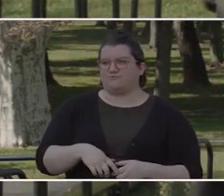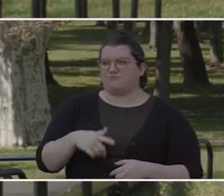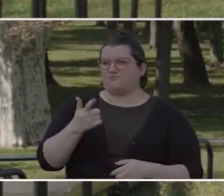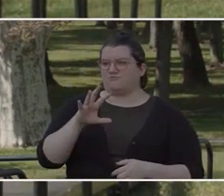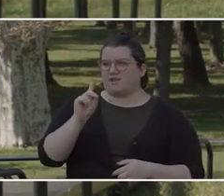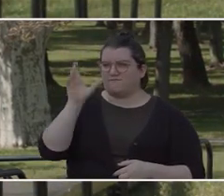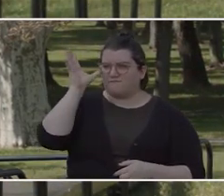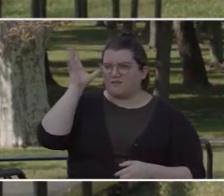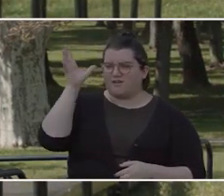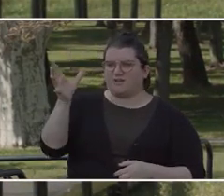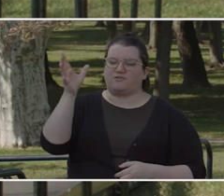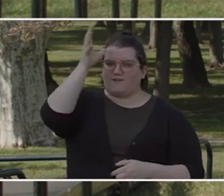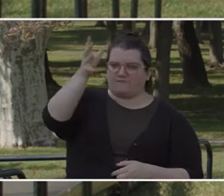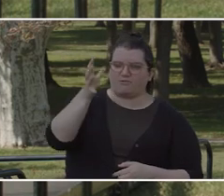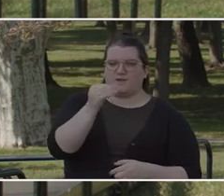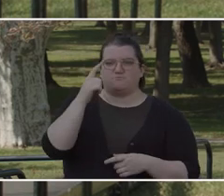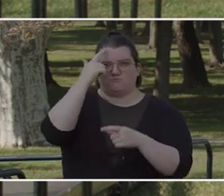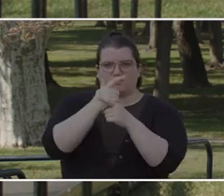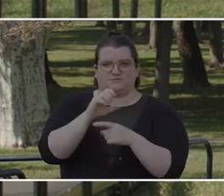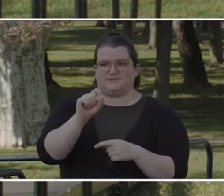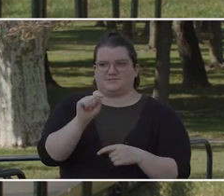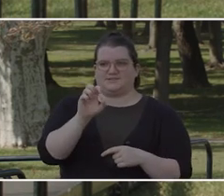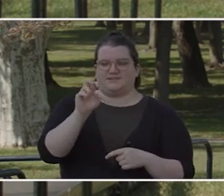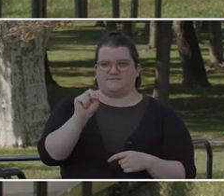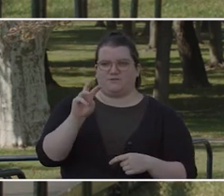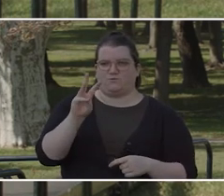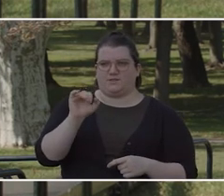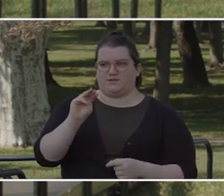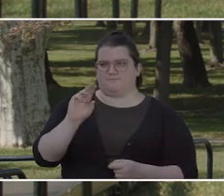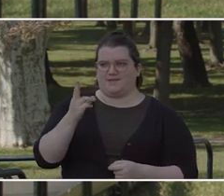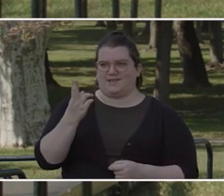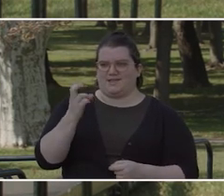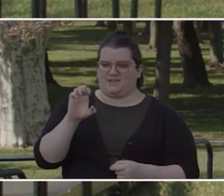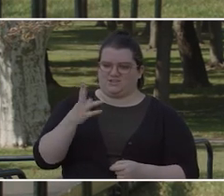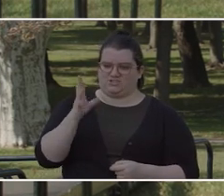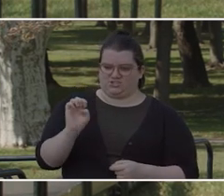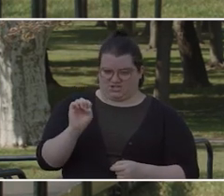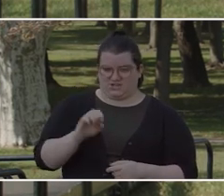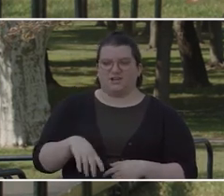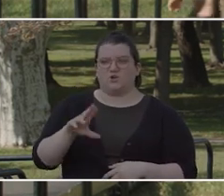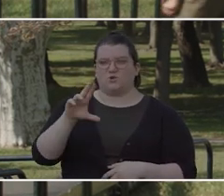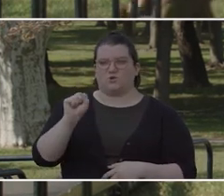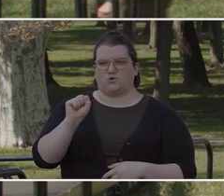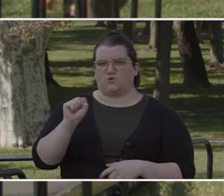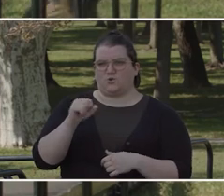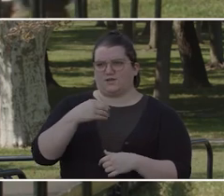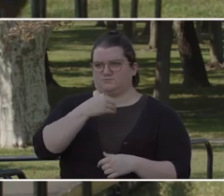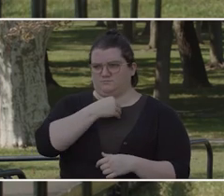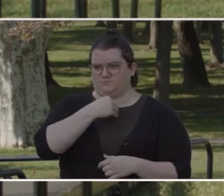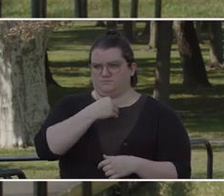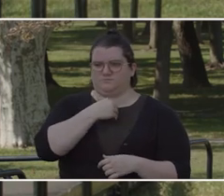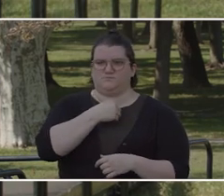grandfather, and brother, Stephen William Heshey, United States Marine Corps, 1966 to 68. We miss